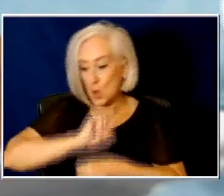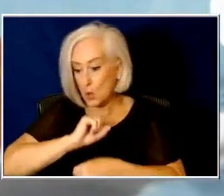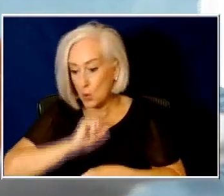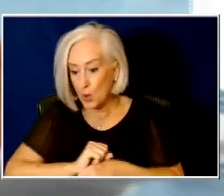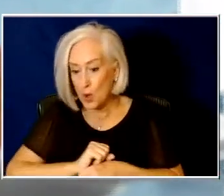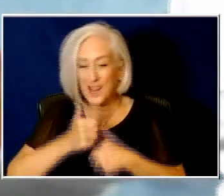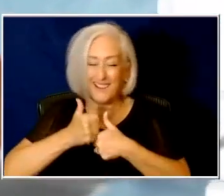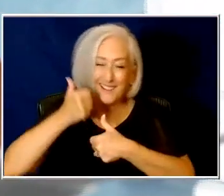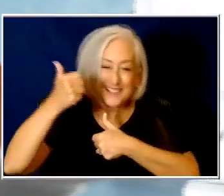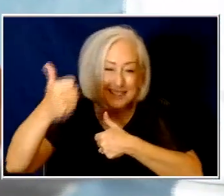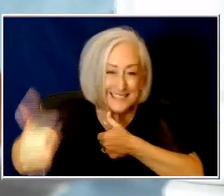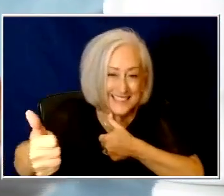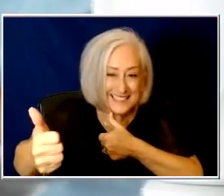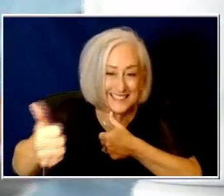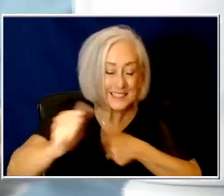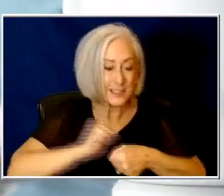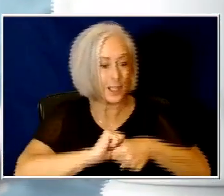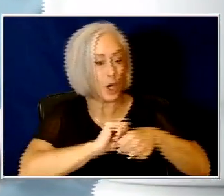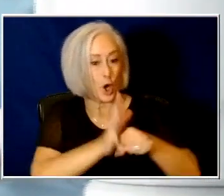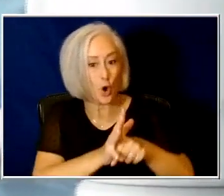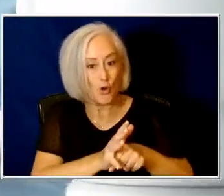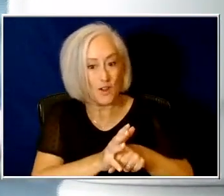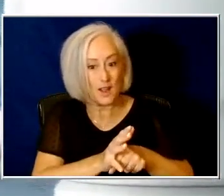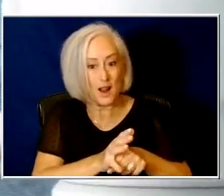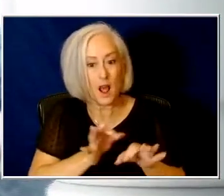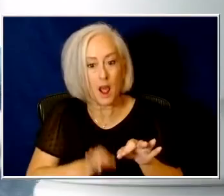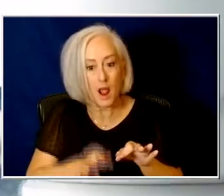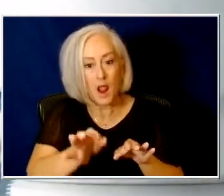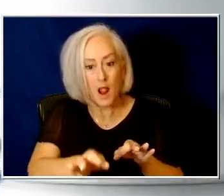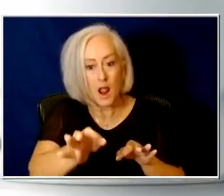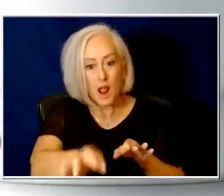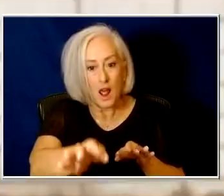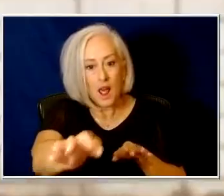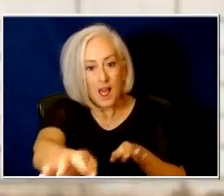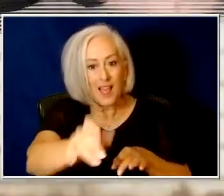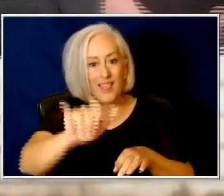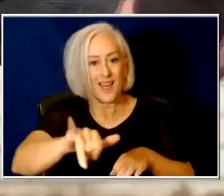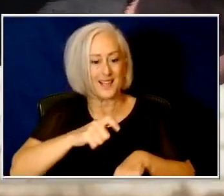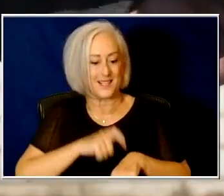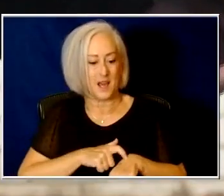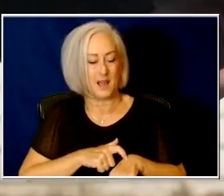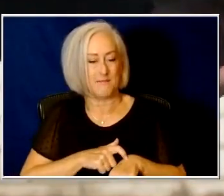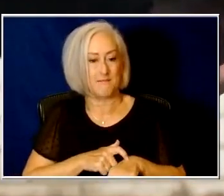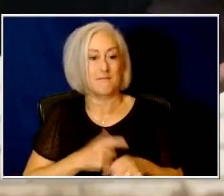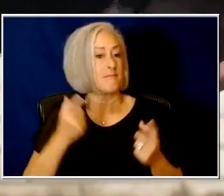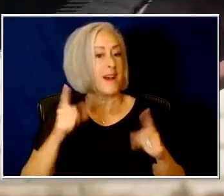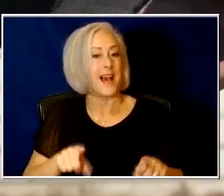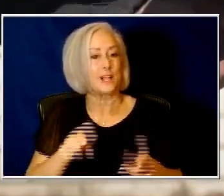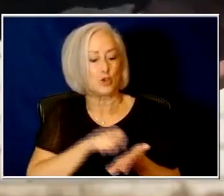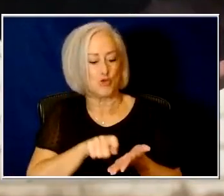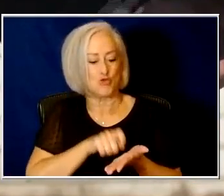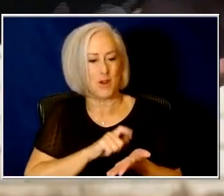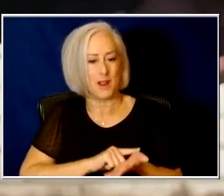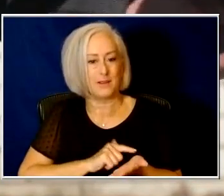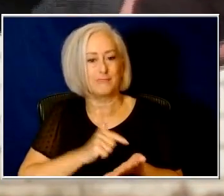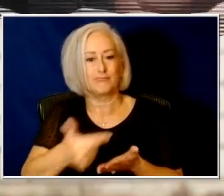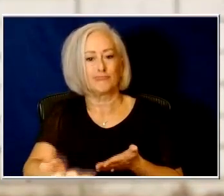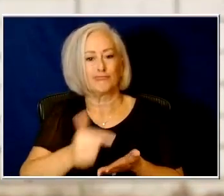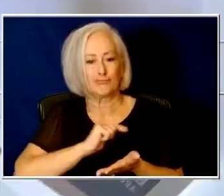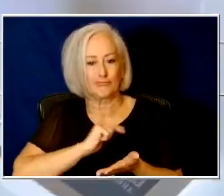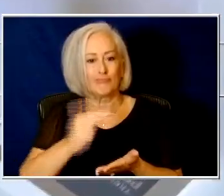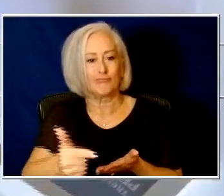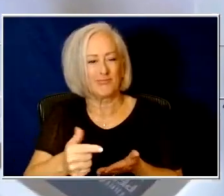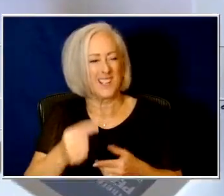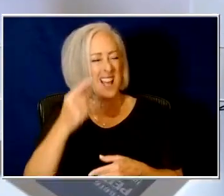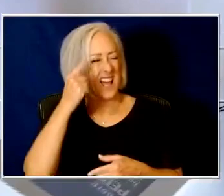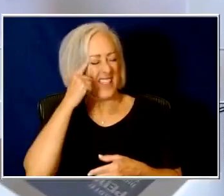began 8 years ago with handwritten notes. So it kind of went from, I think we exchanged a card maybe, and then it went